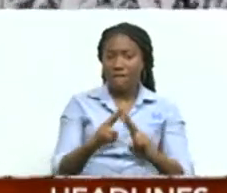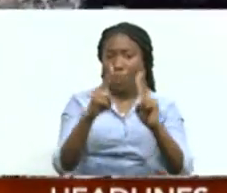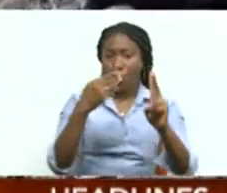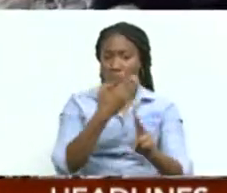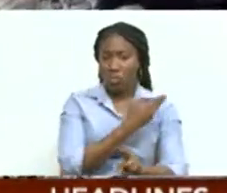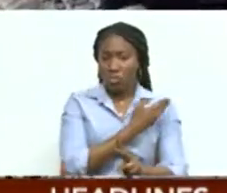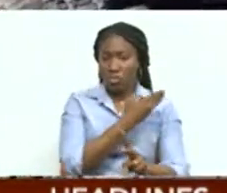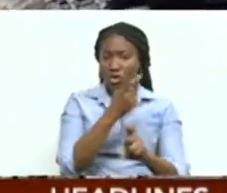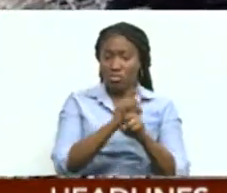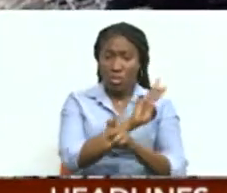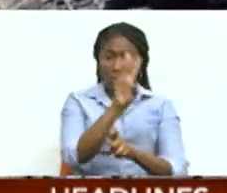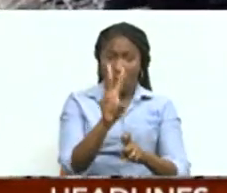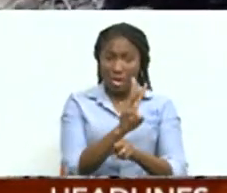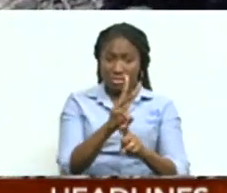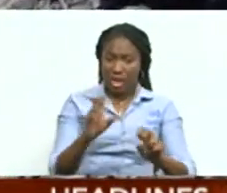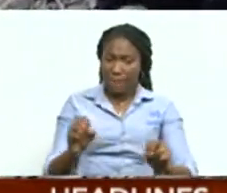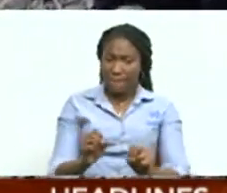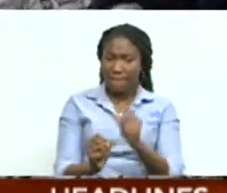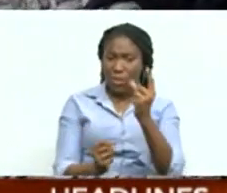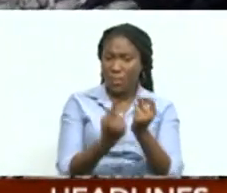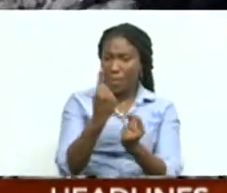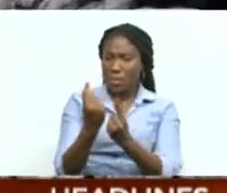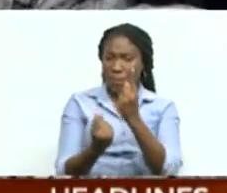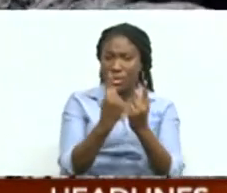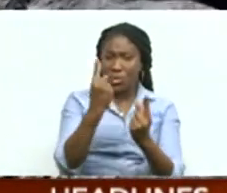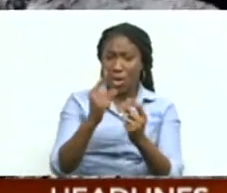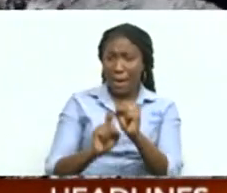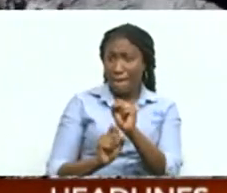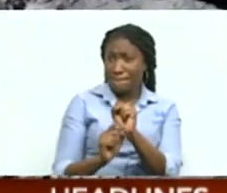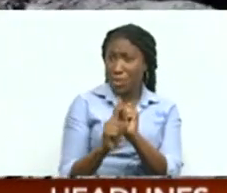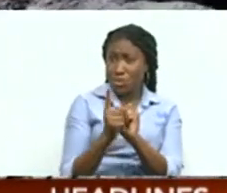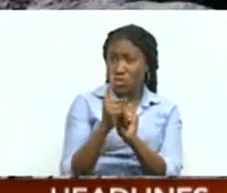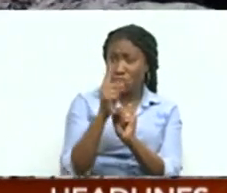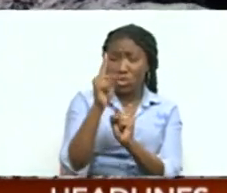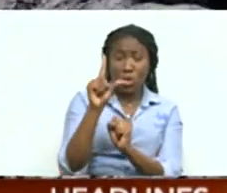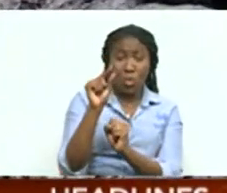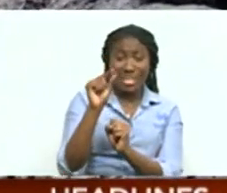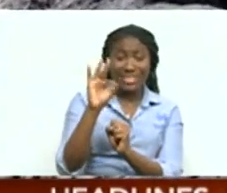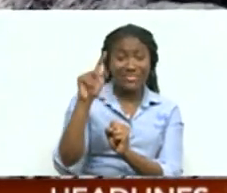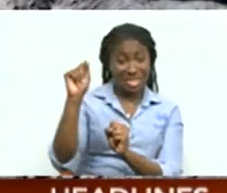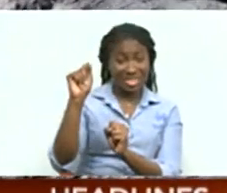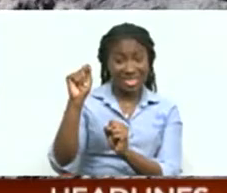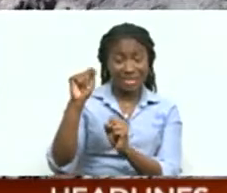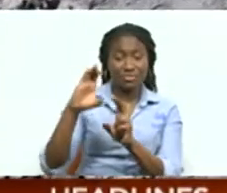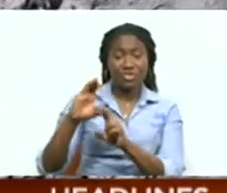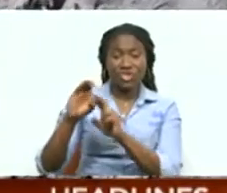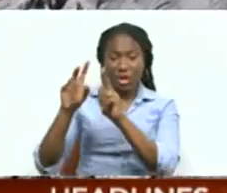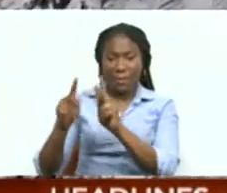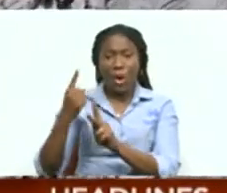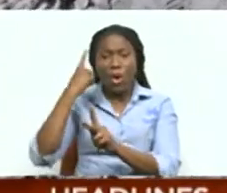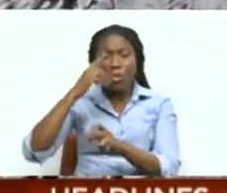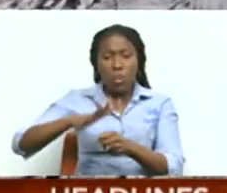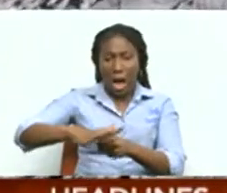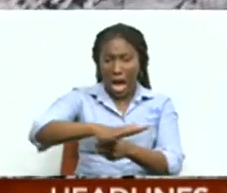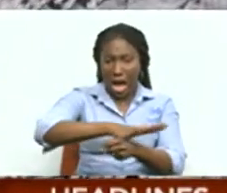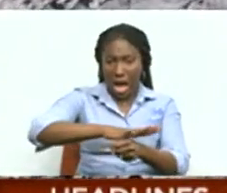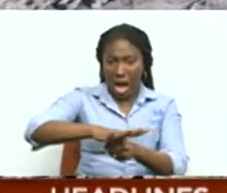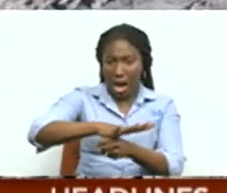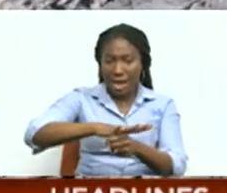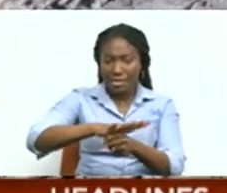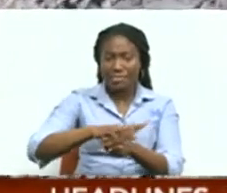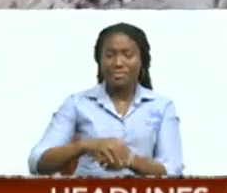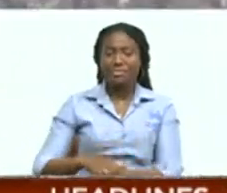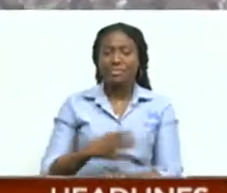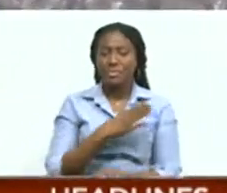volcano has been spouting mud as high as 20 feet. Deputy Chairman of the Kuva Tabaki Talparo Regional Corporation, Henry